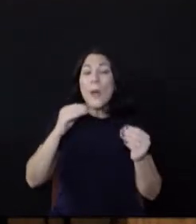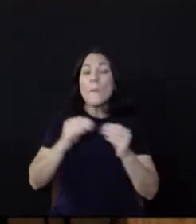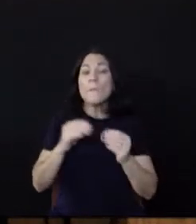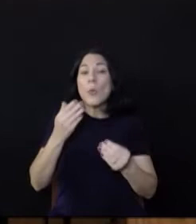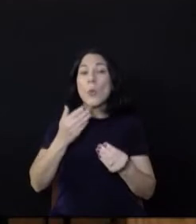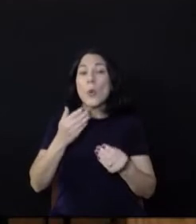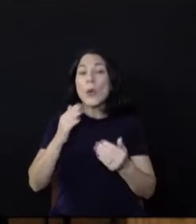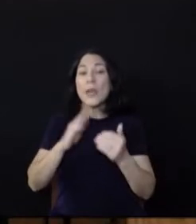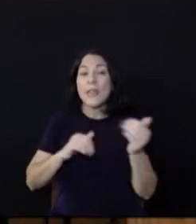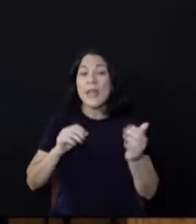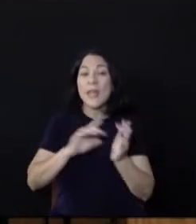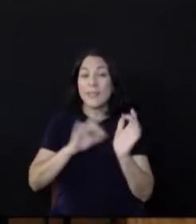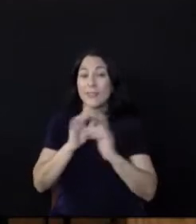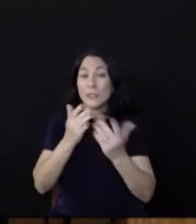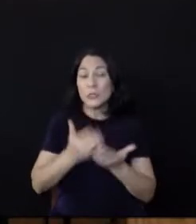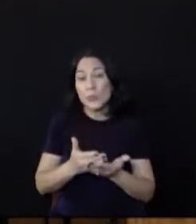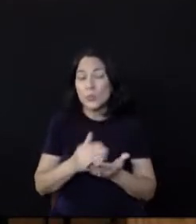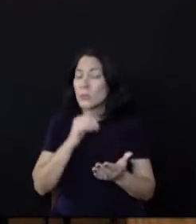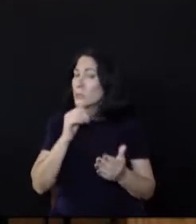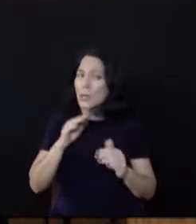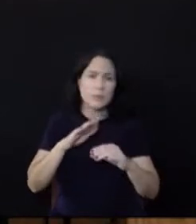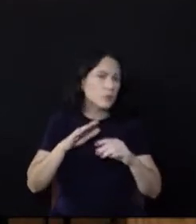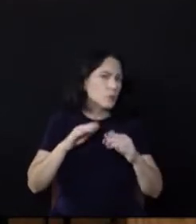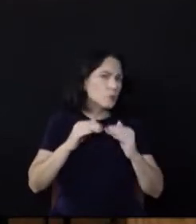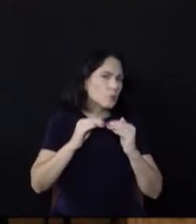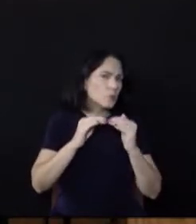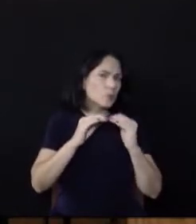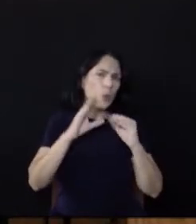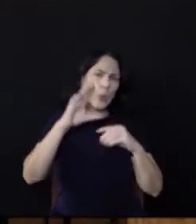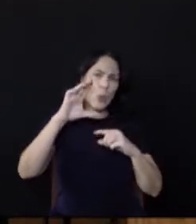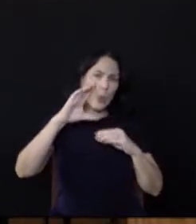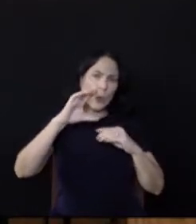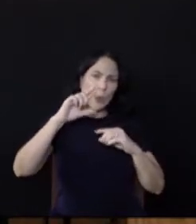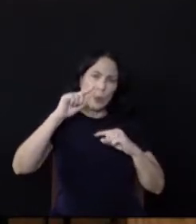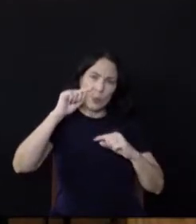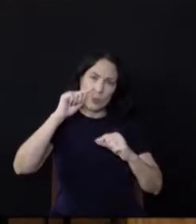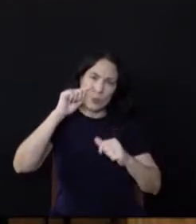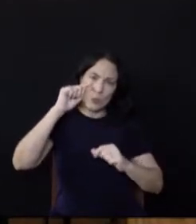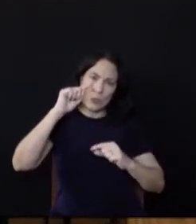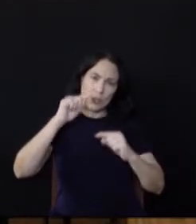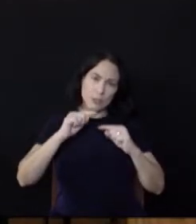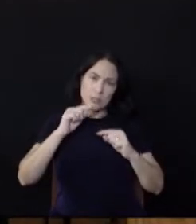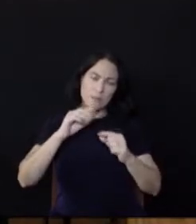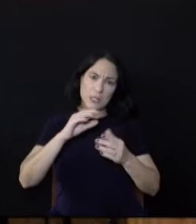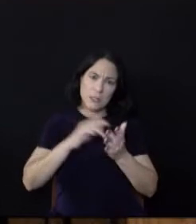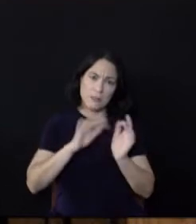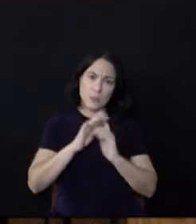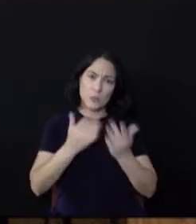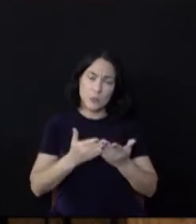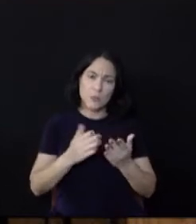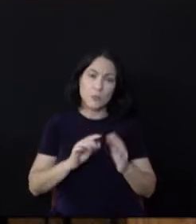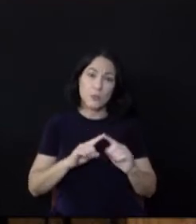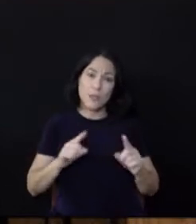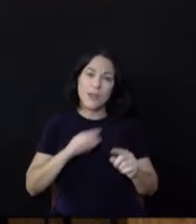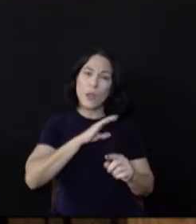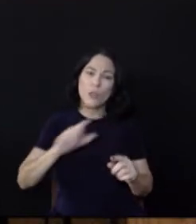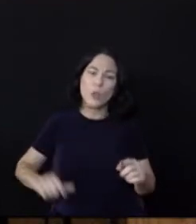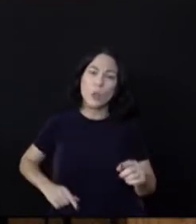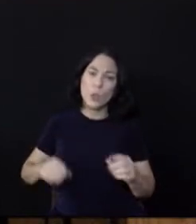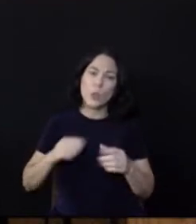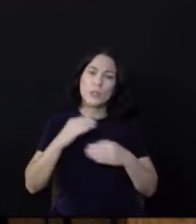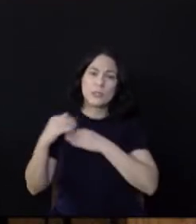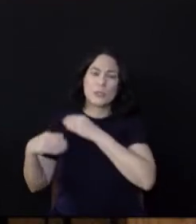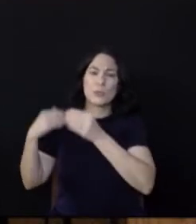the scriptures, and not to demean the scriptures by any means. But what I'm trying to say is the Lord is always so gracious to provide over